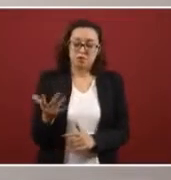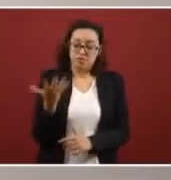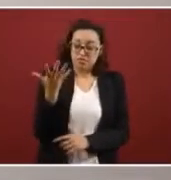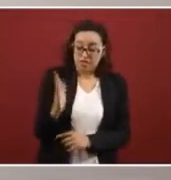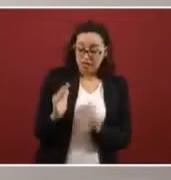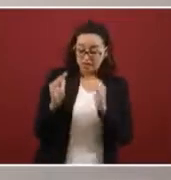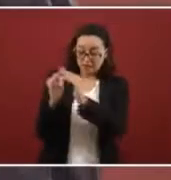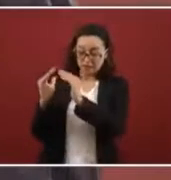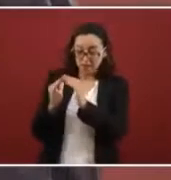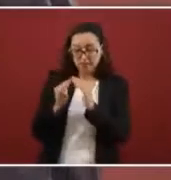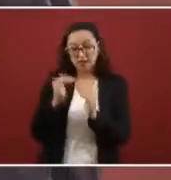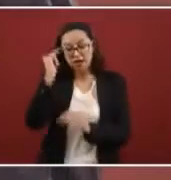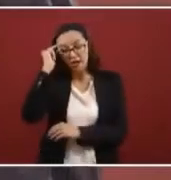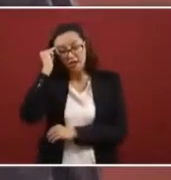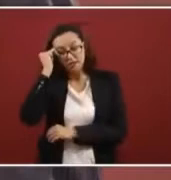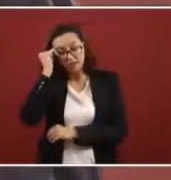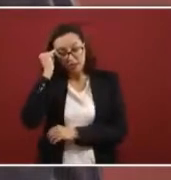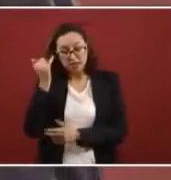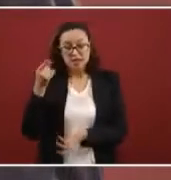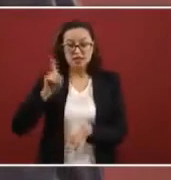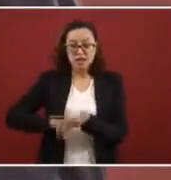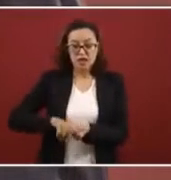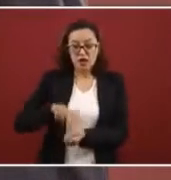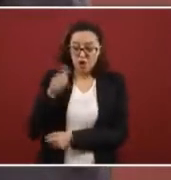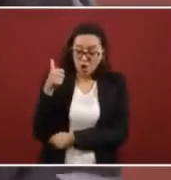8 out of 10 homes.